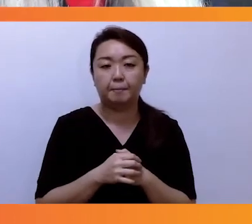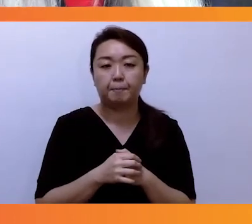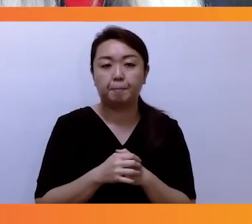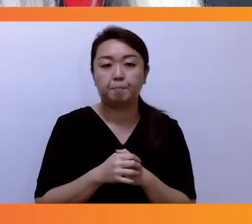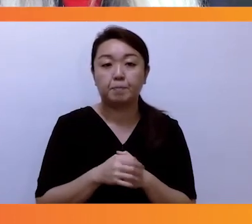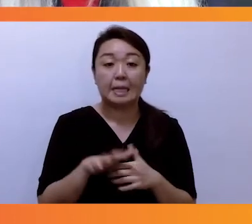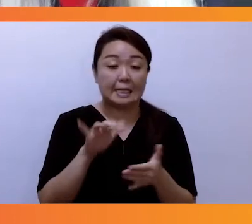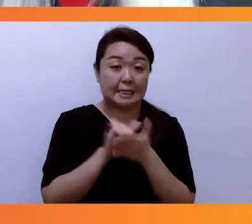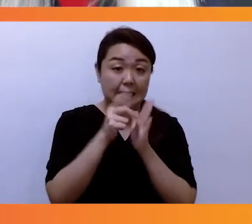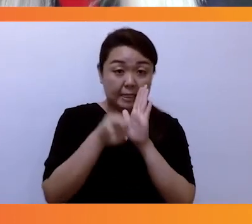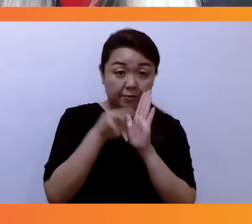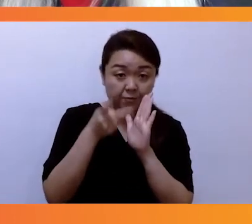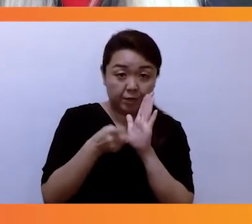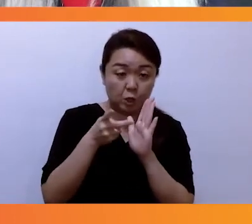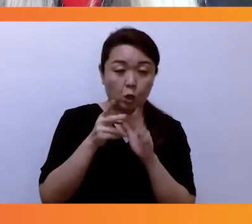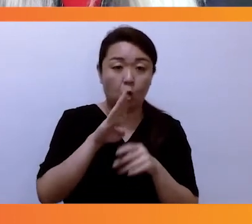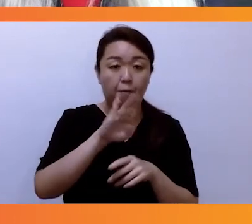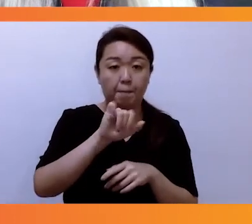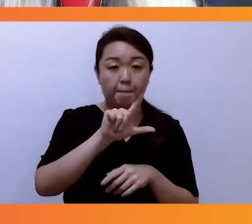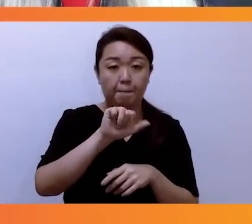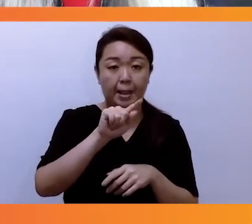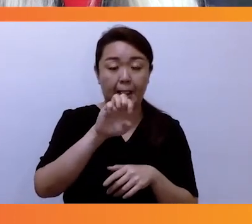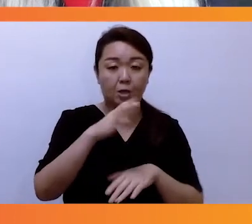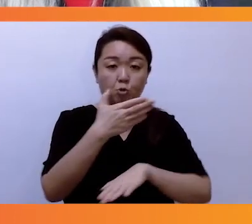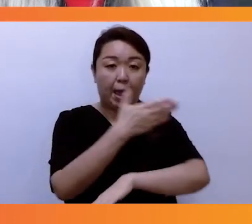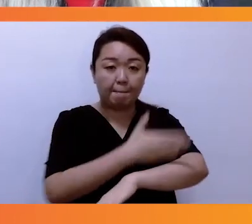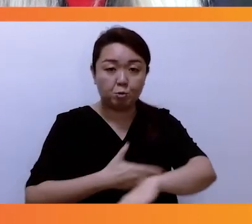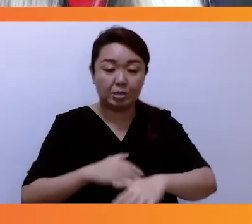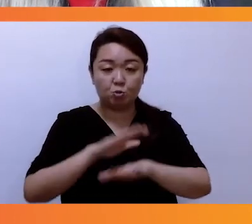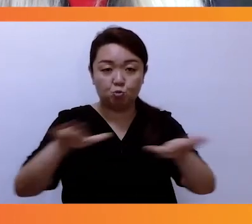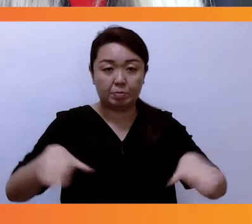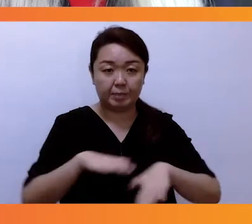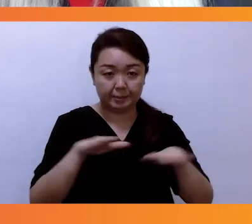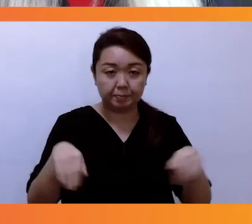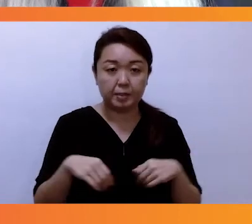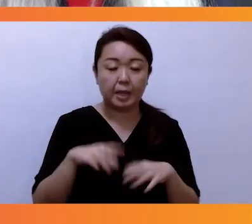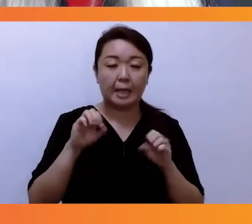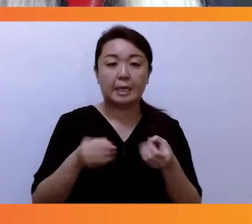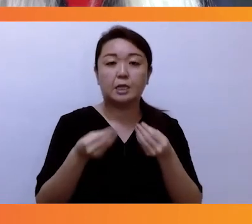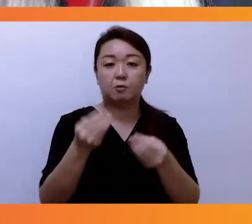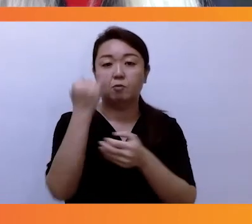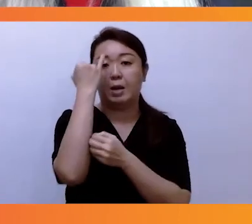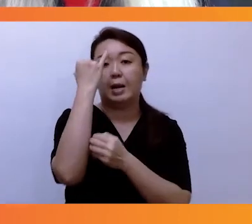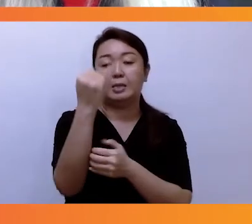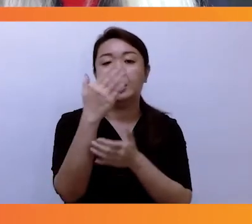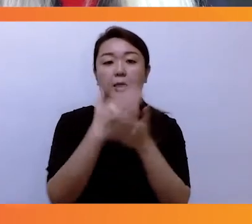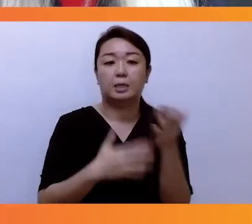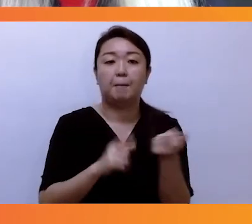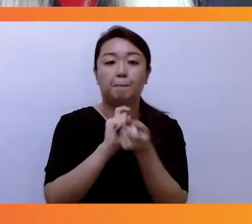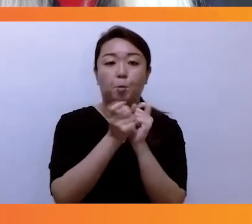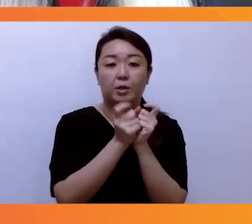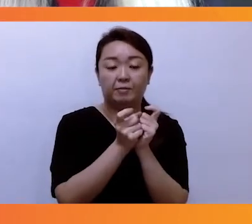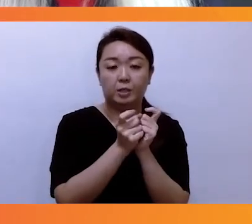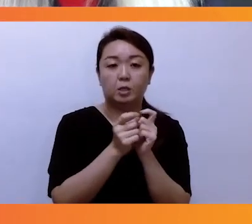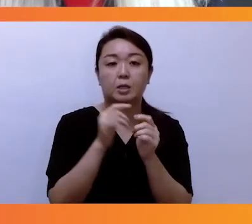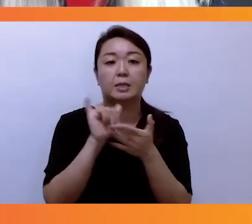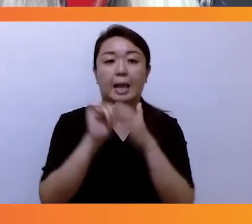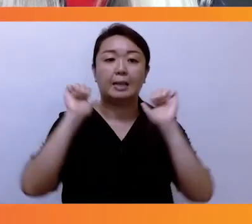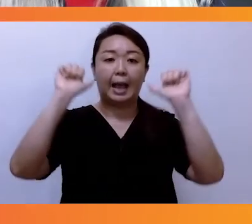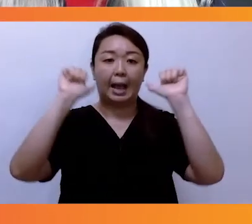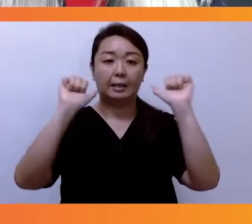This is a video of a bilateral amputee swimming. And it just gives you an idea of